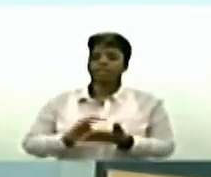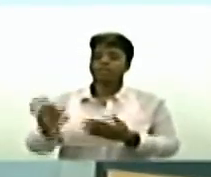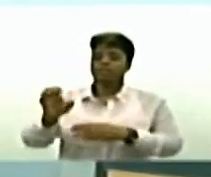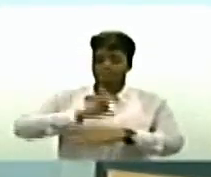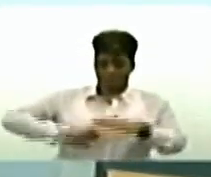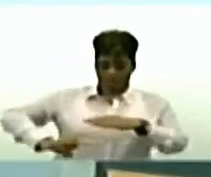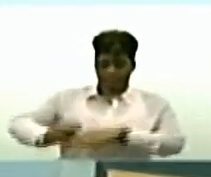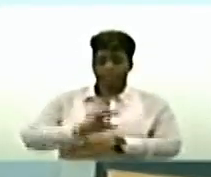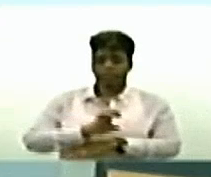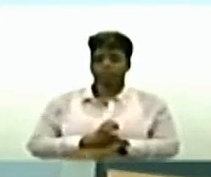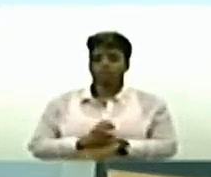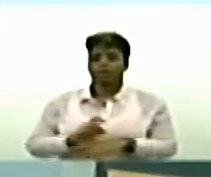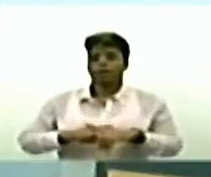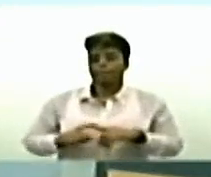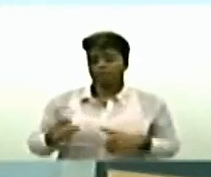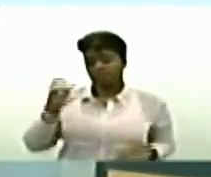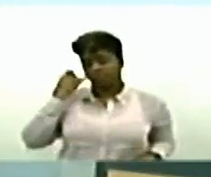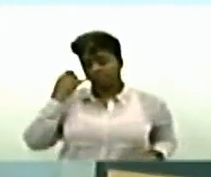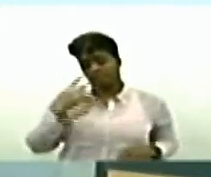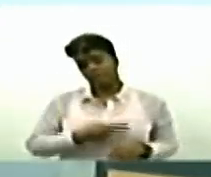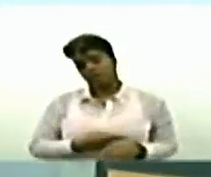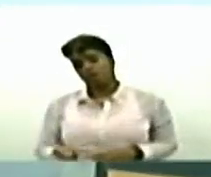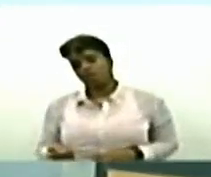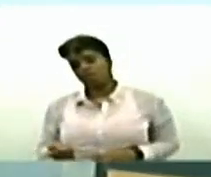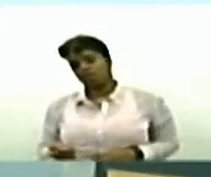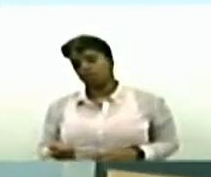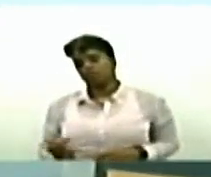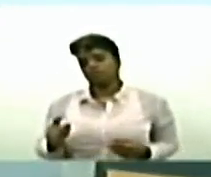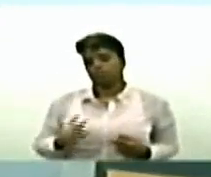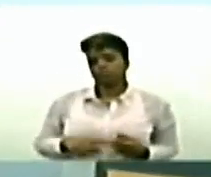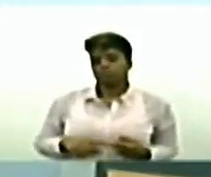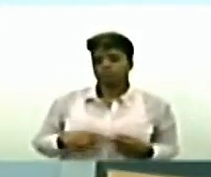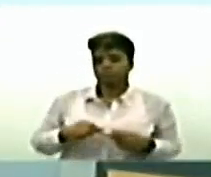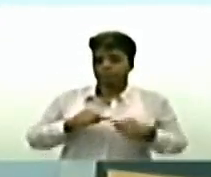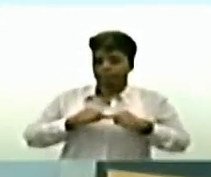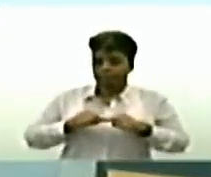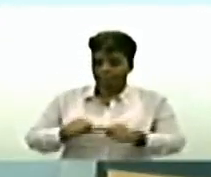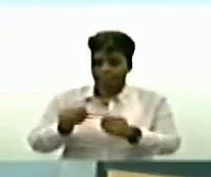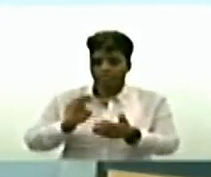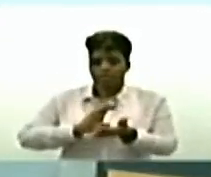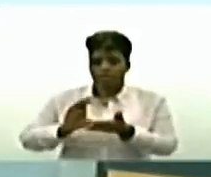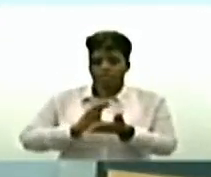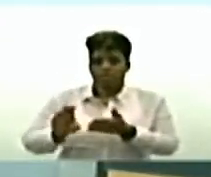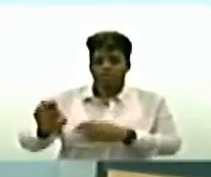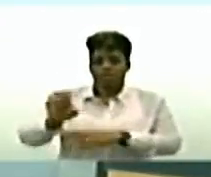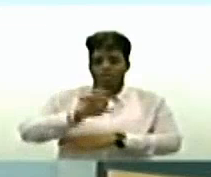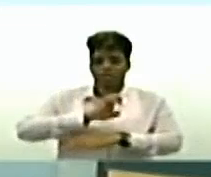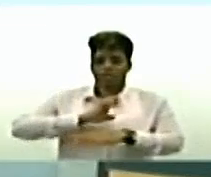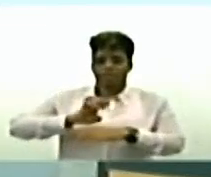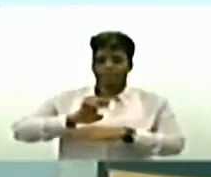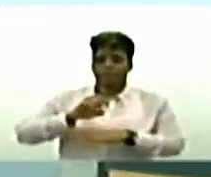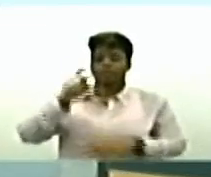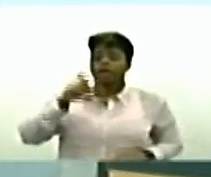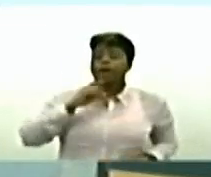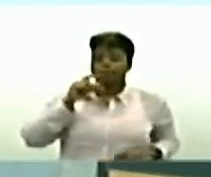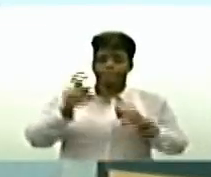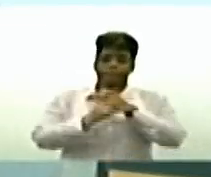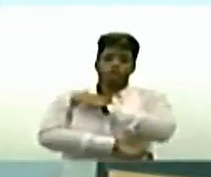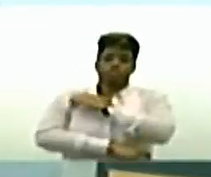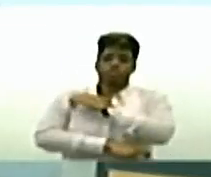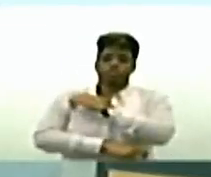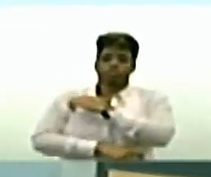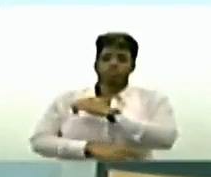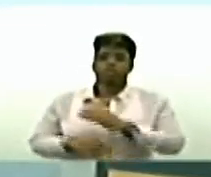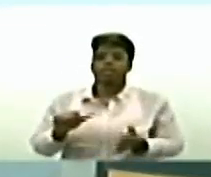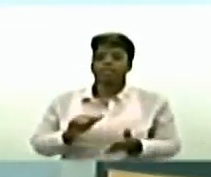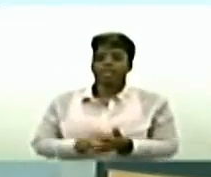if one fail to maintain a clean environment, you can be punished. And that's